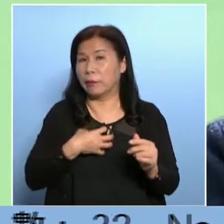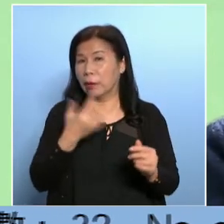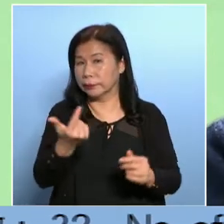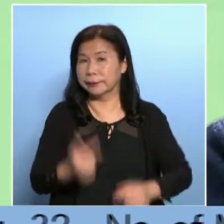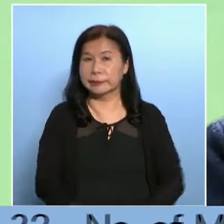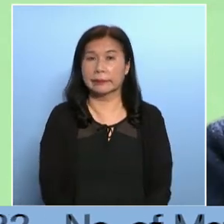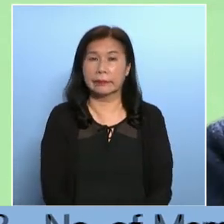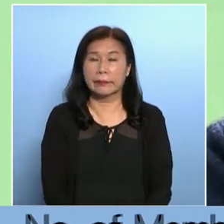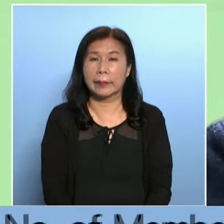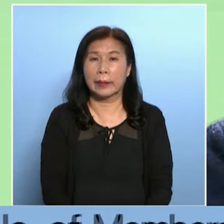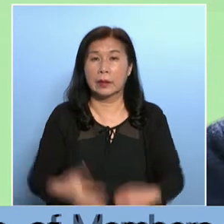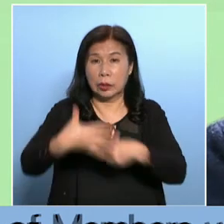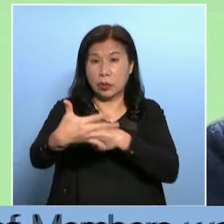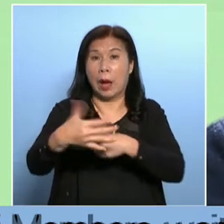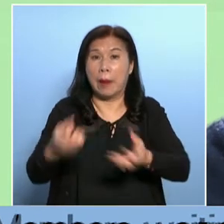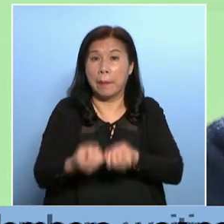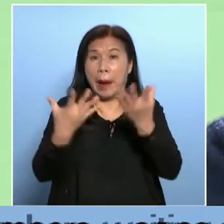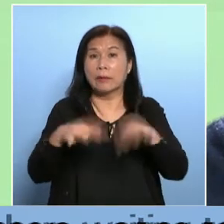can feel it.